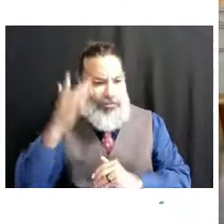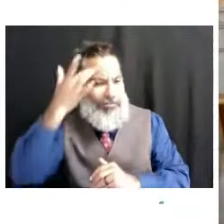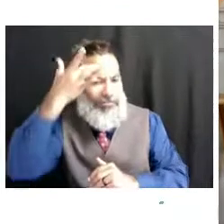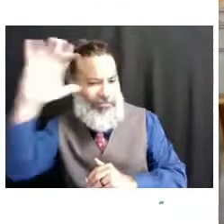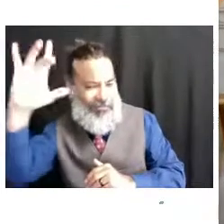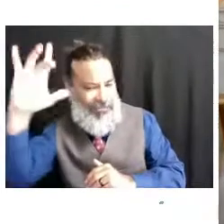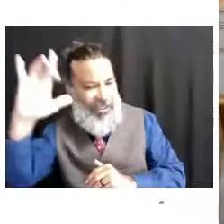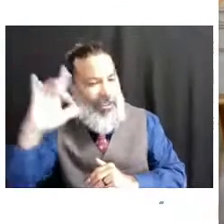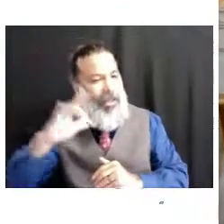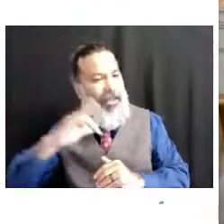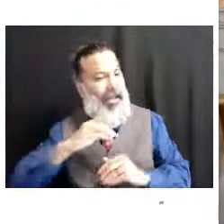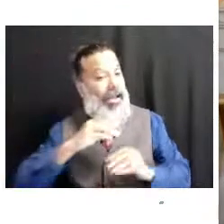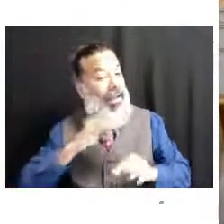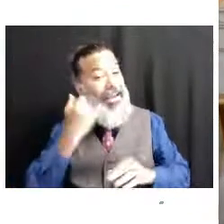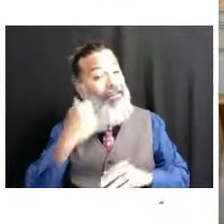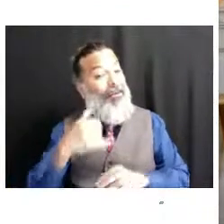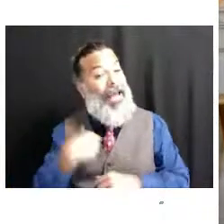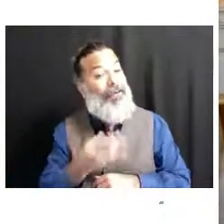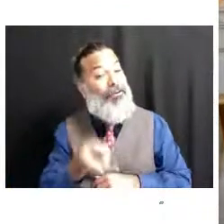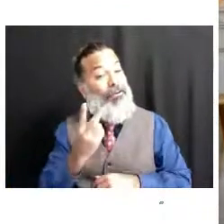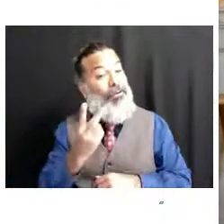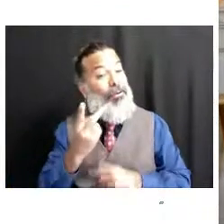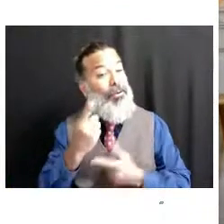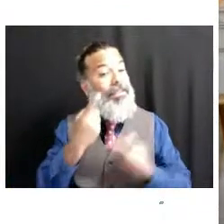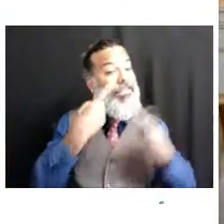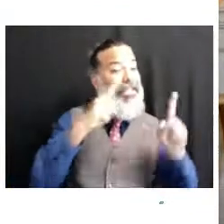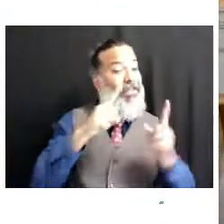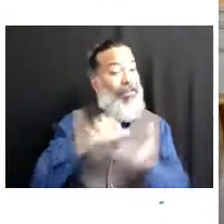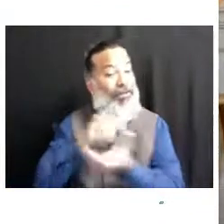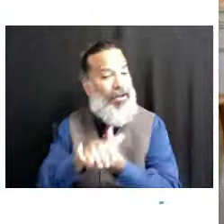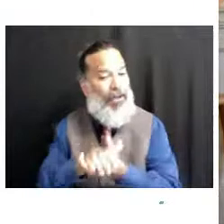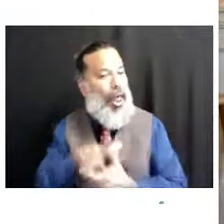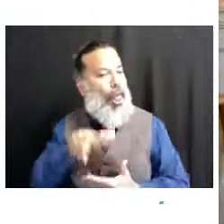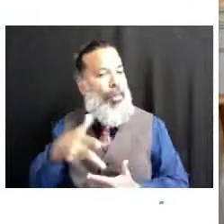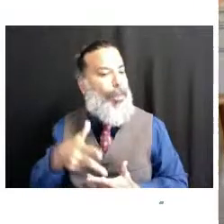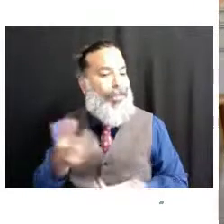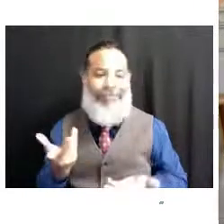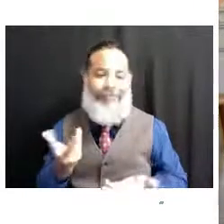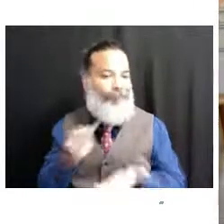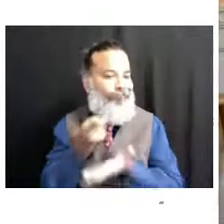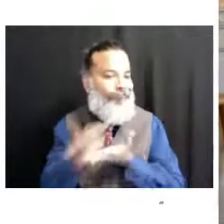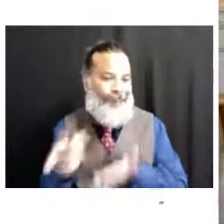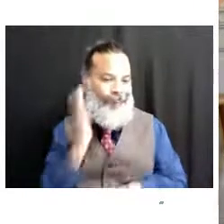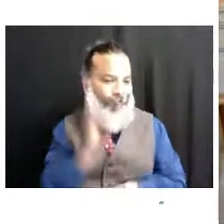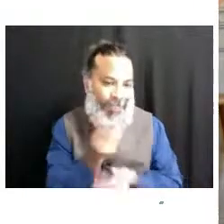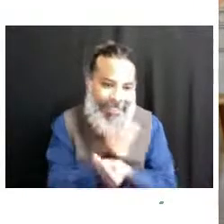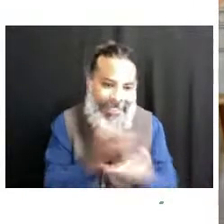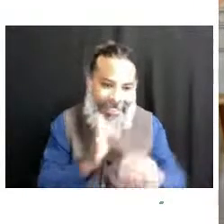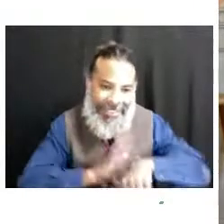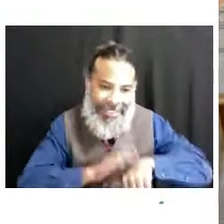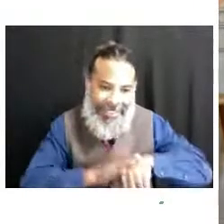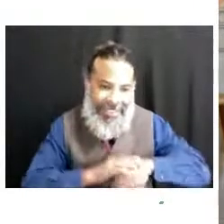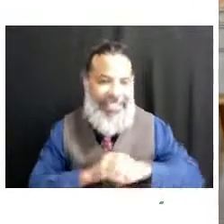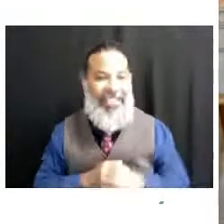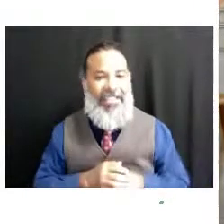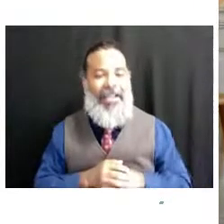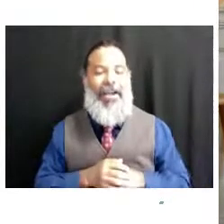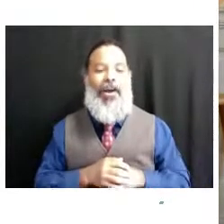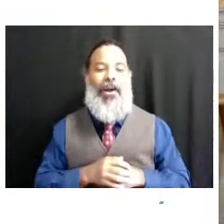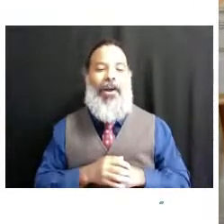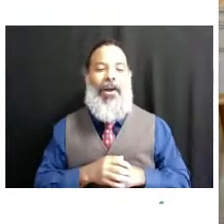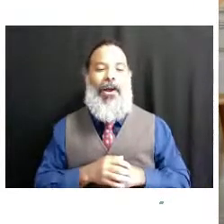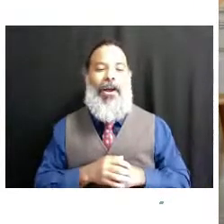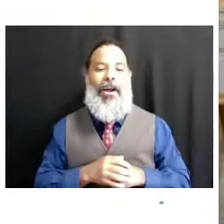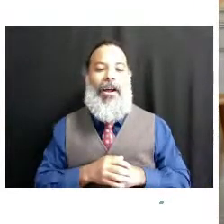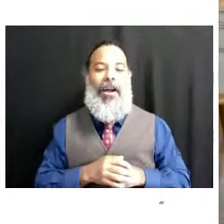And if you've had two successful marriages, this third one won't be that way. So the connection